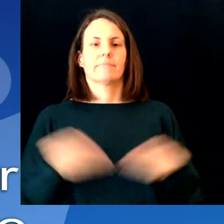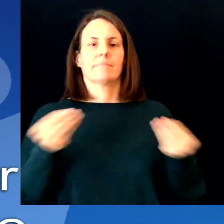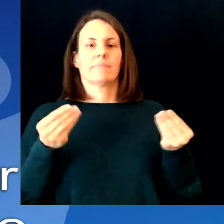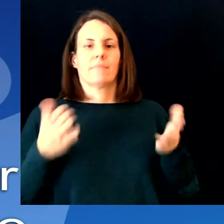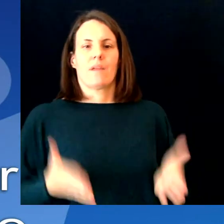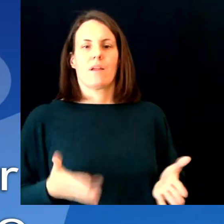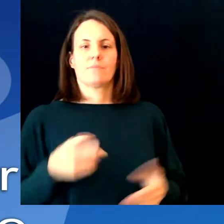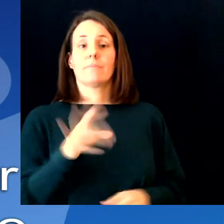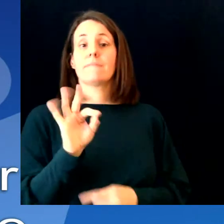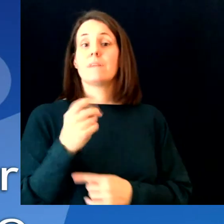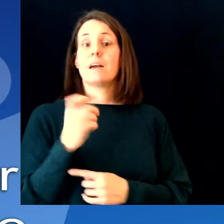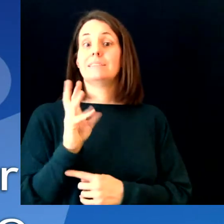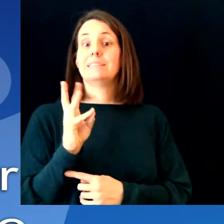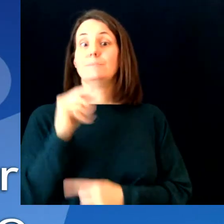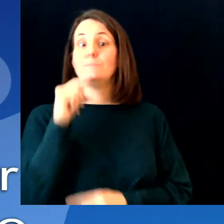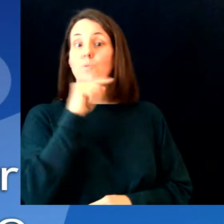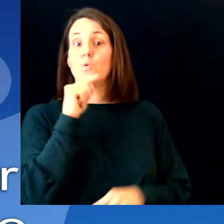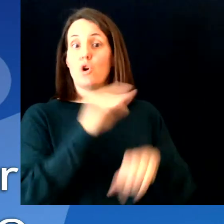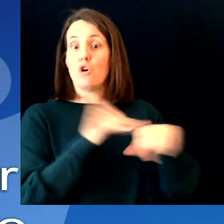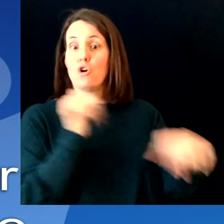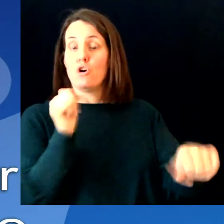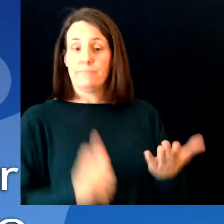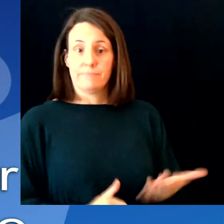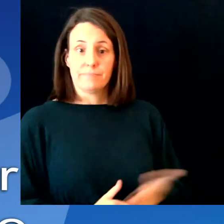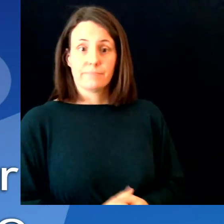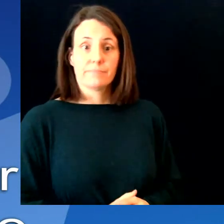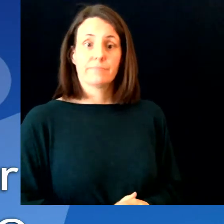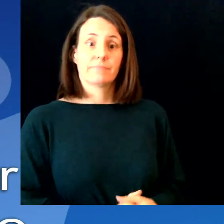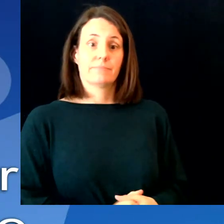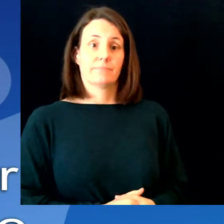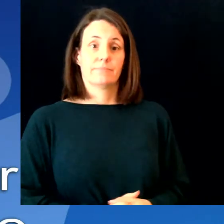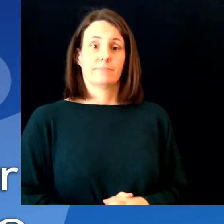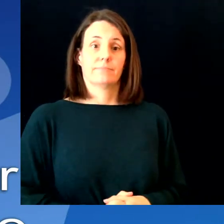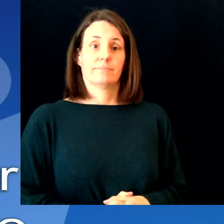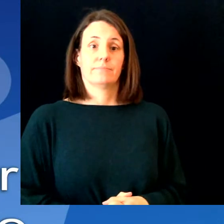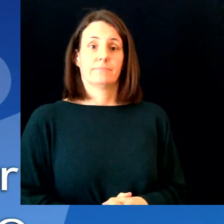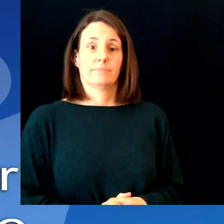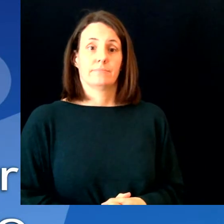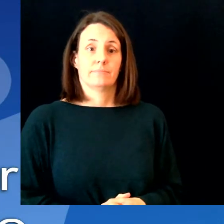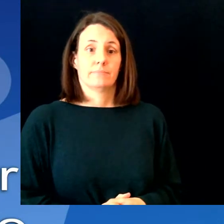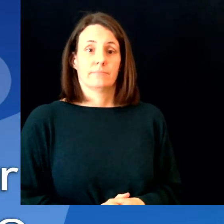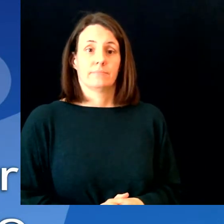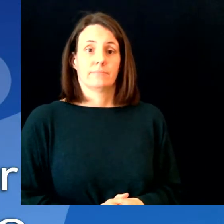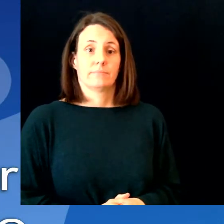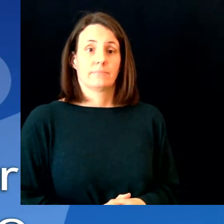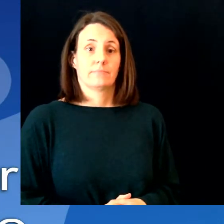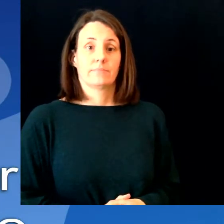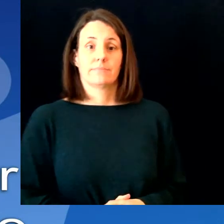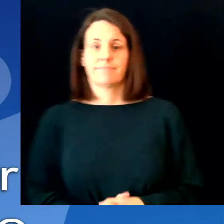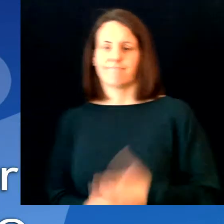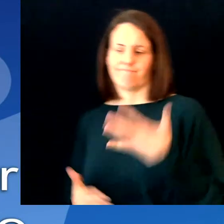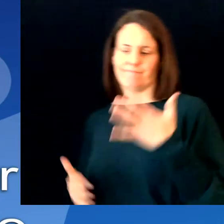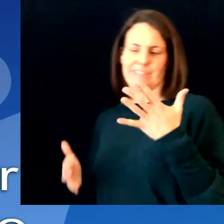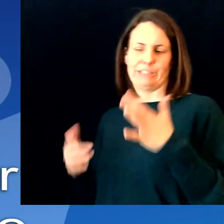This is Gabrielle in for Mark. Our question was already asked. Thank you.